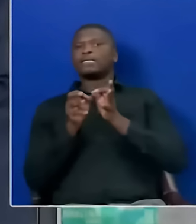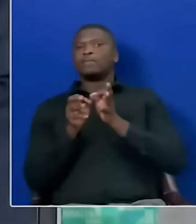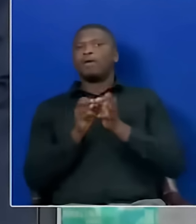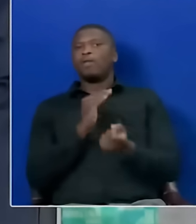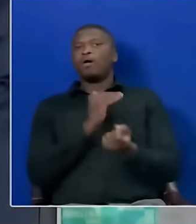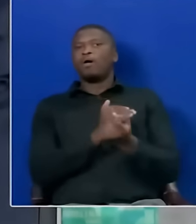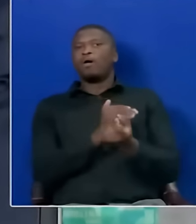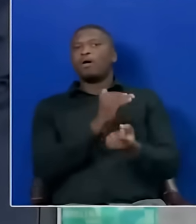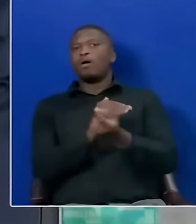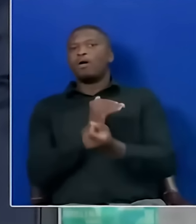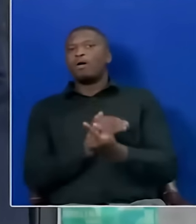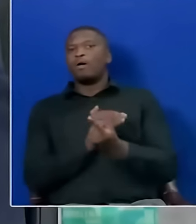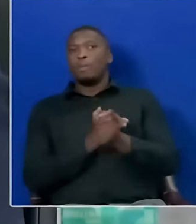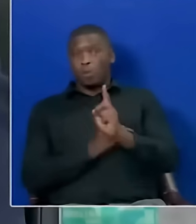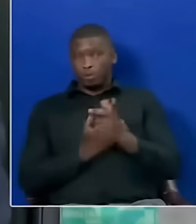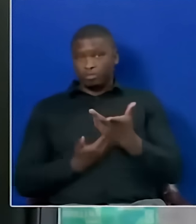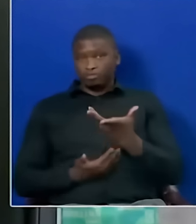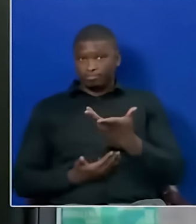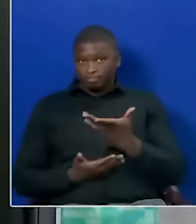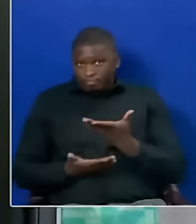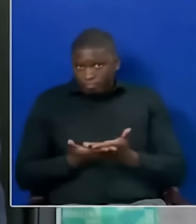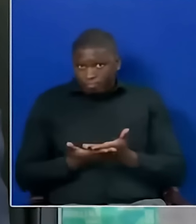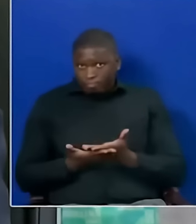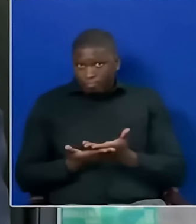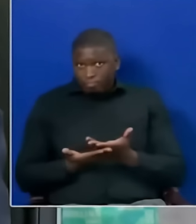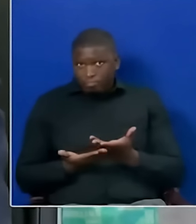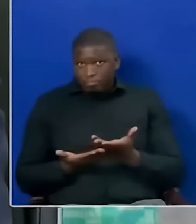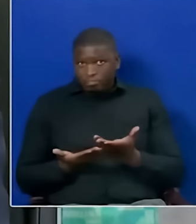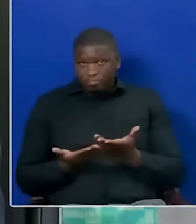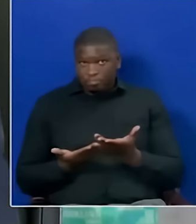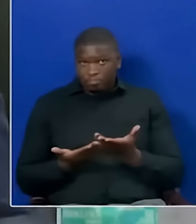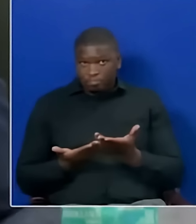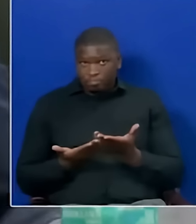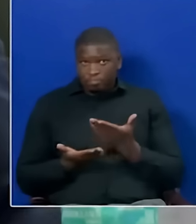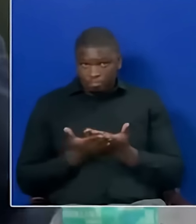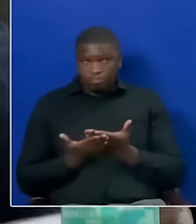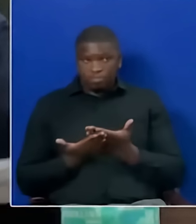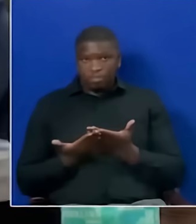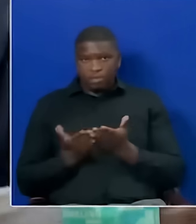If I may just given leave to open that statement, Commissioner.